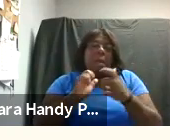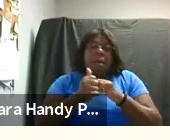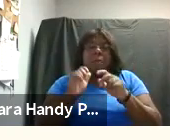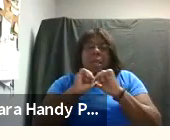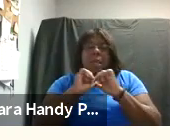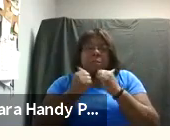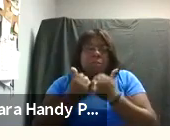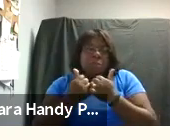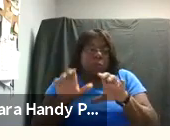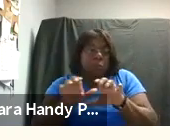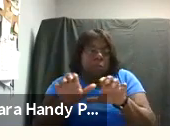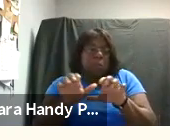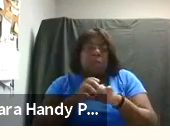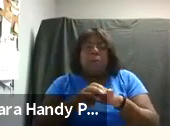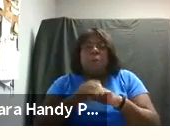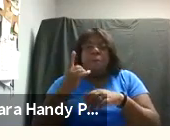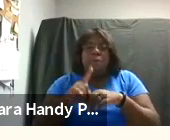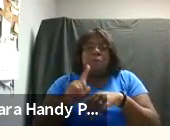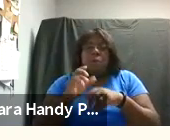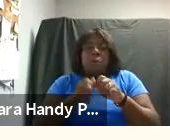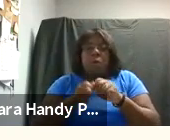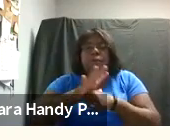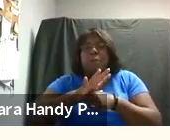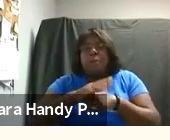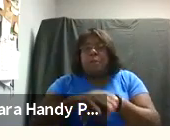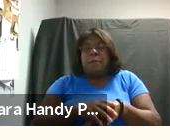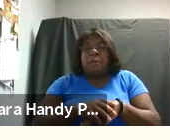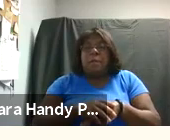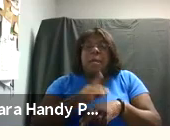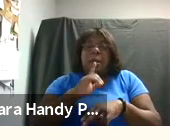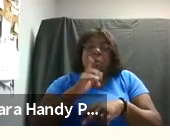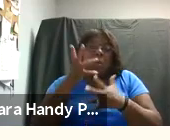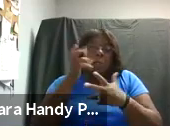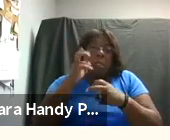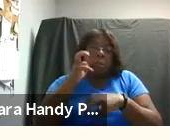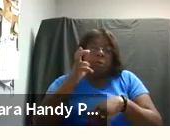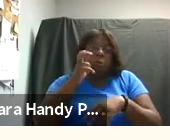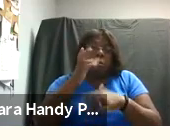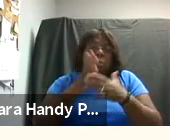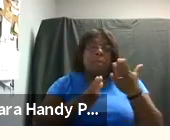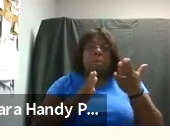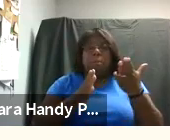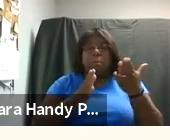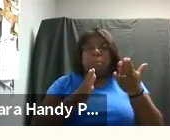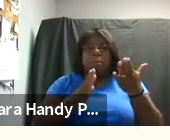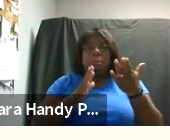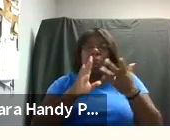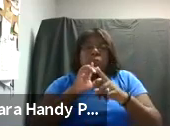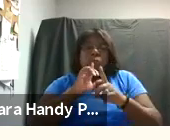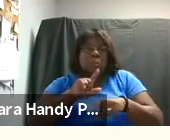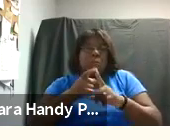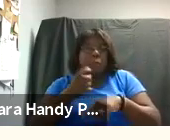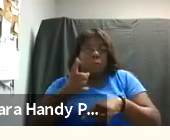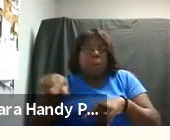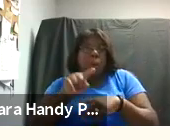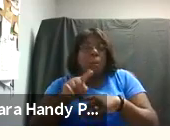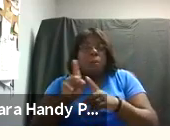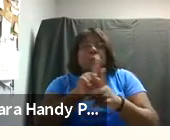agency's doing in terms of COVID, and I'd sure like to hear some response from you all as